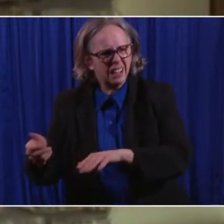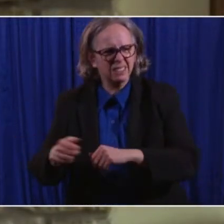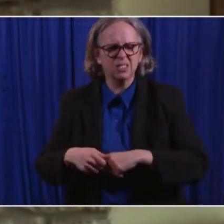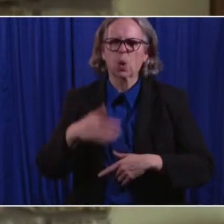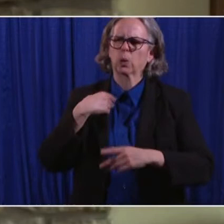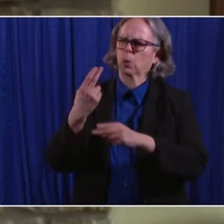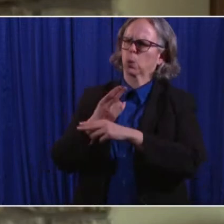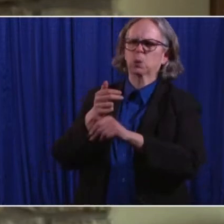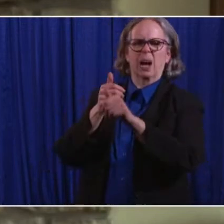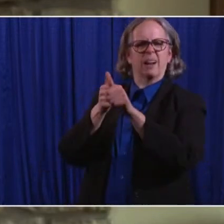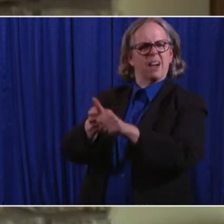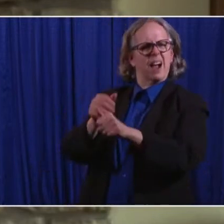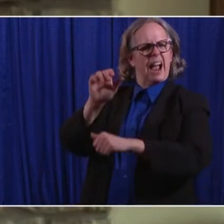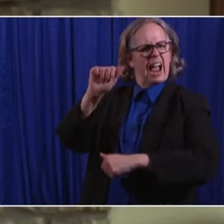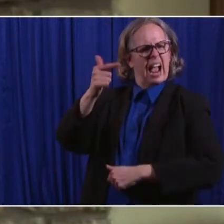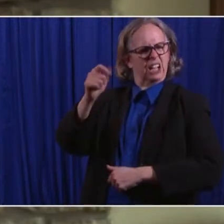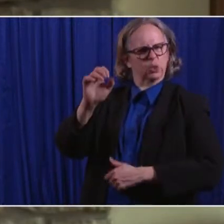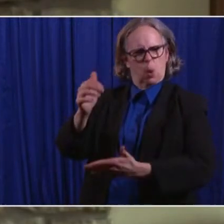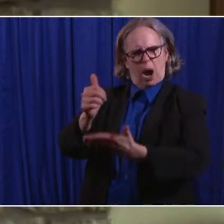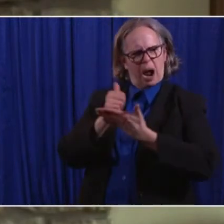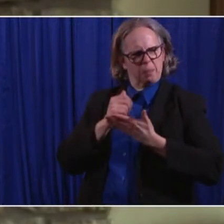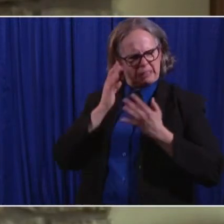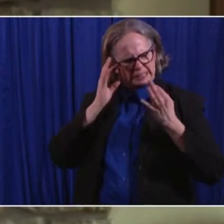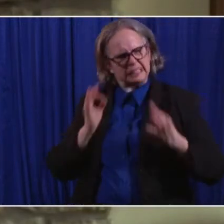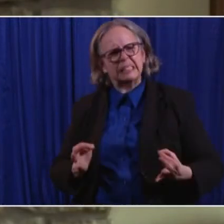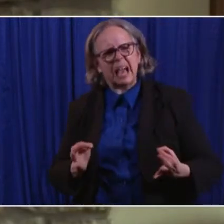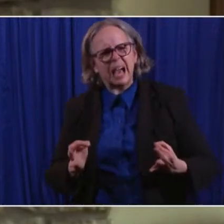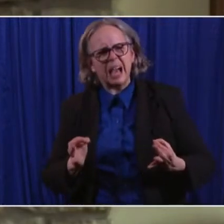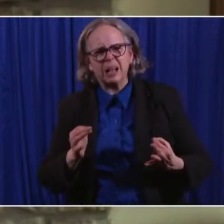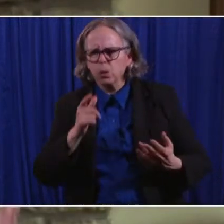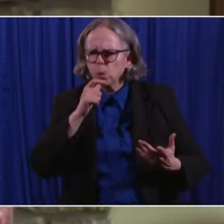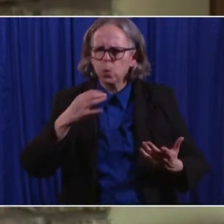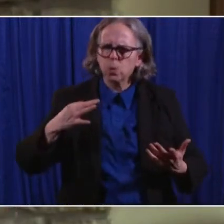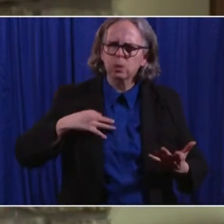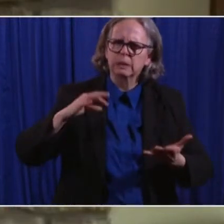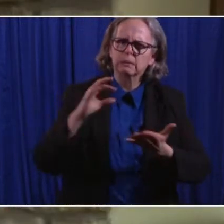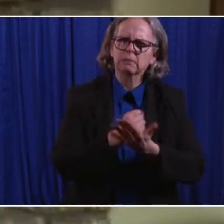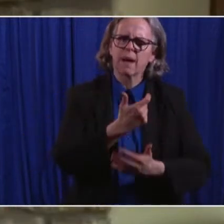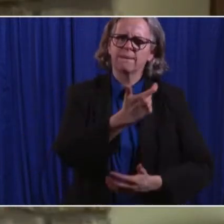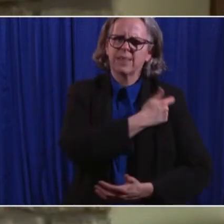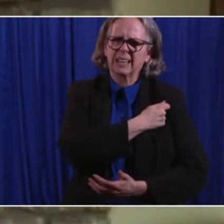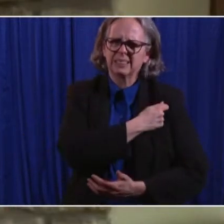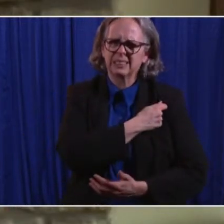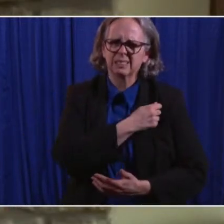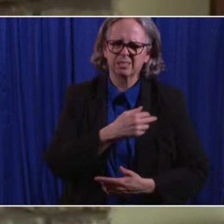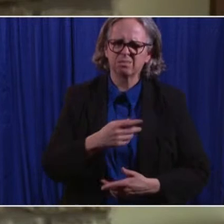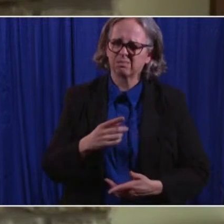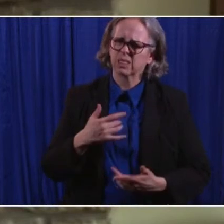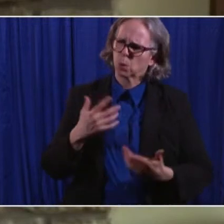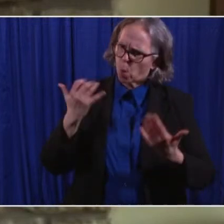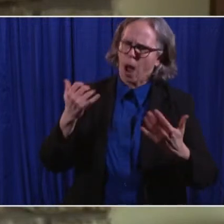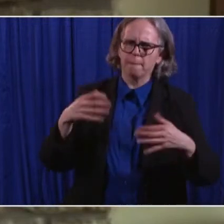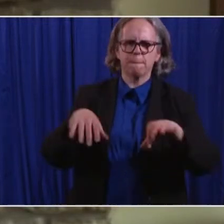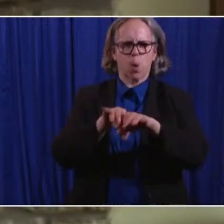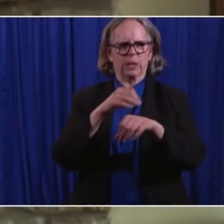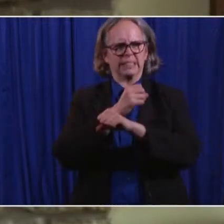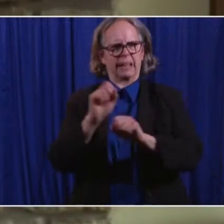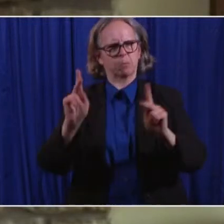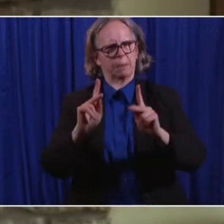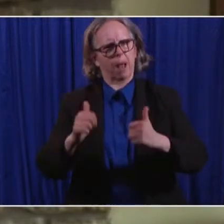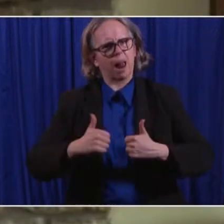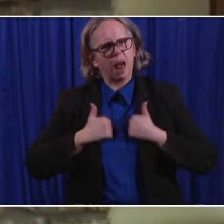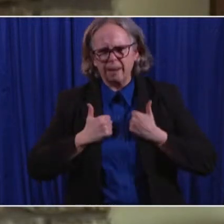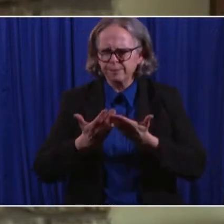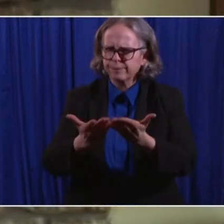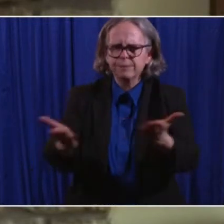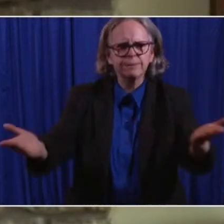as we can, we have been able, I think, to save a lot of lives. And we've tried to do it with